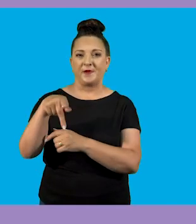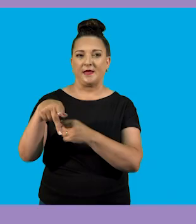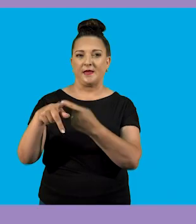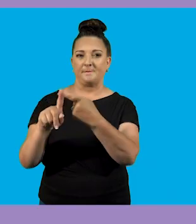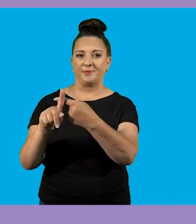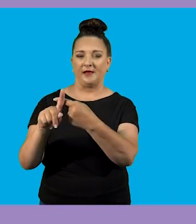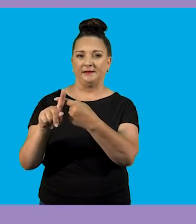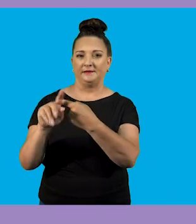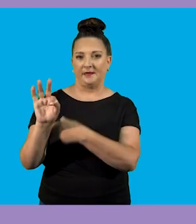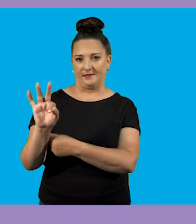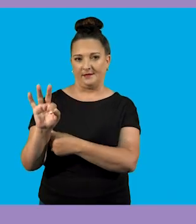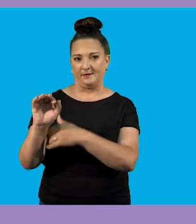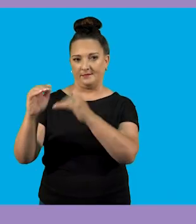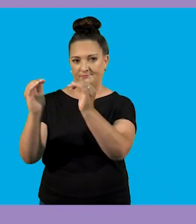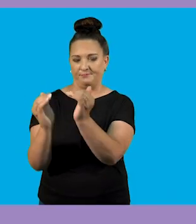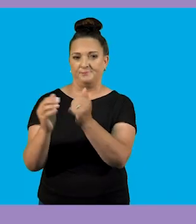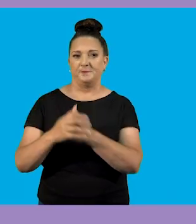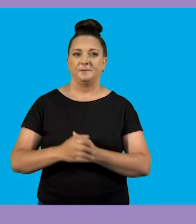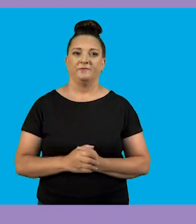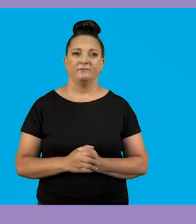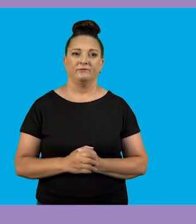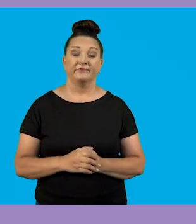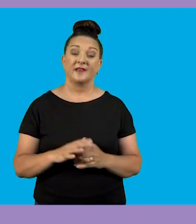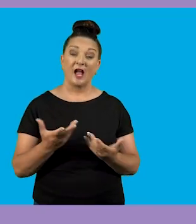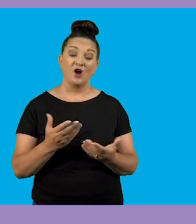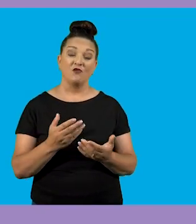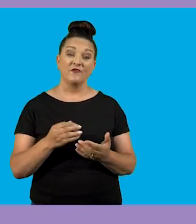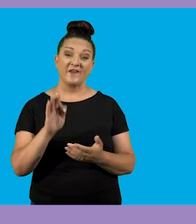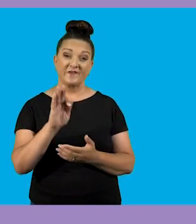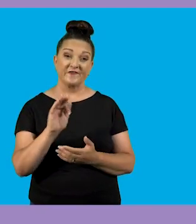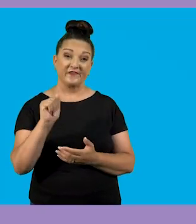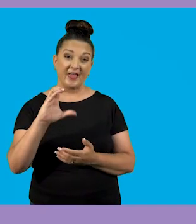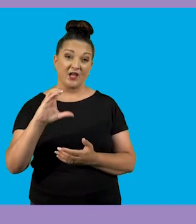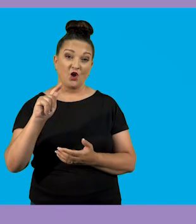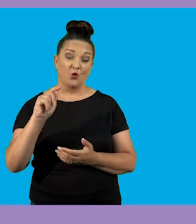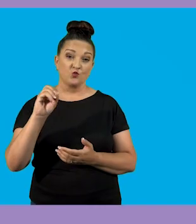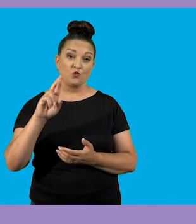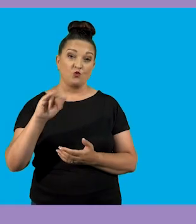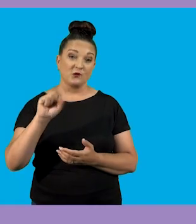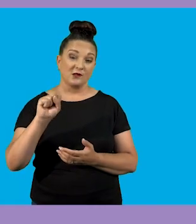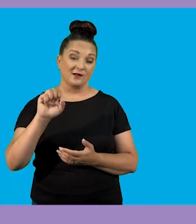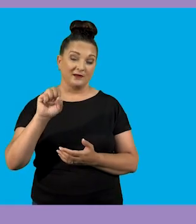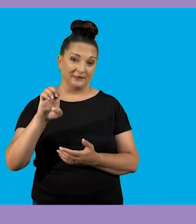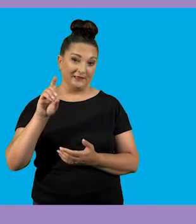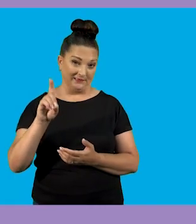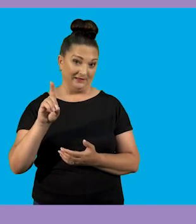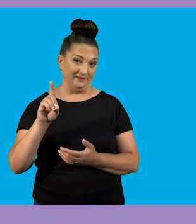a p plus 3. And that is how we have factorized that trinomial.